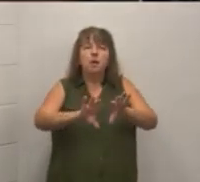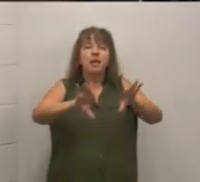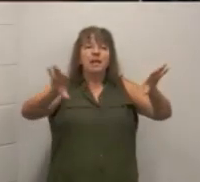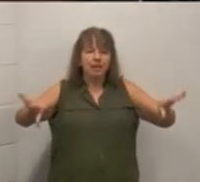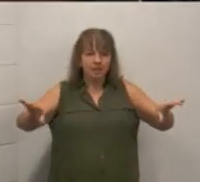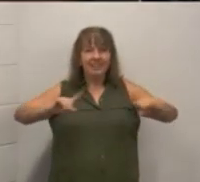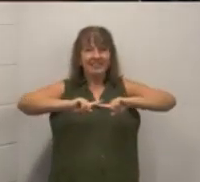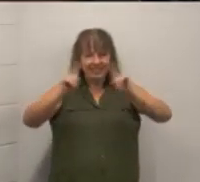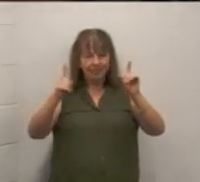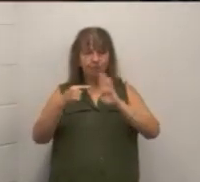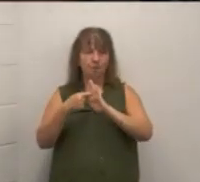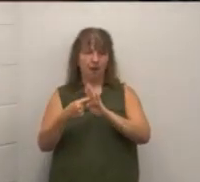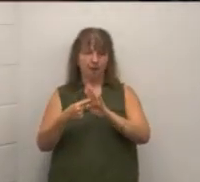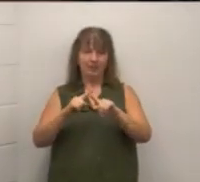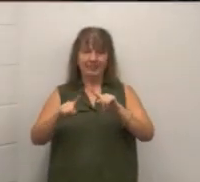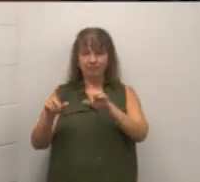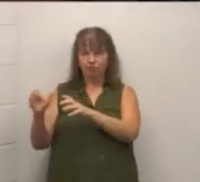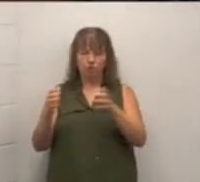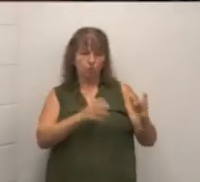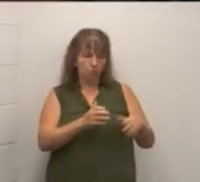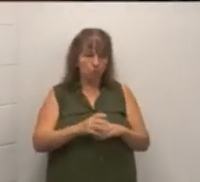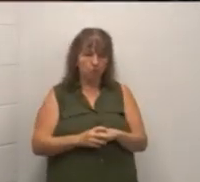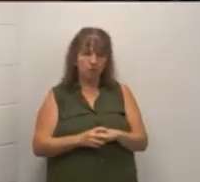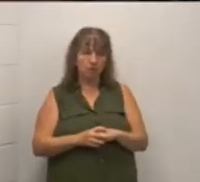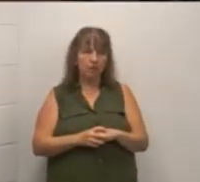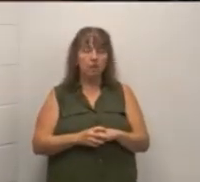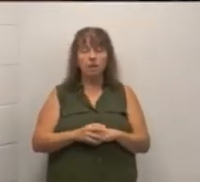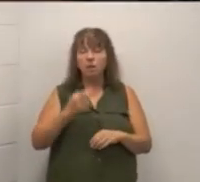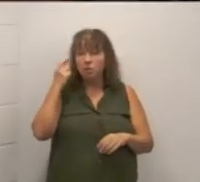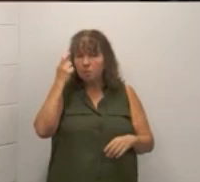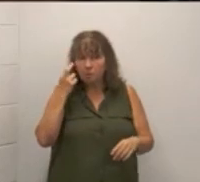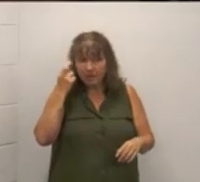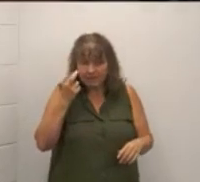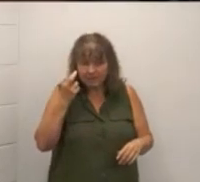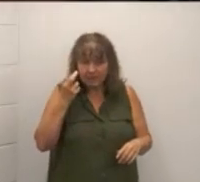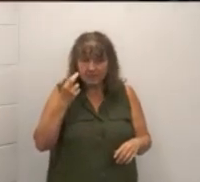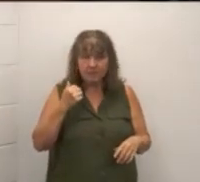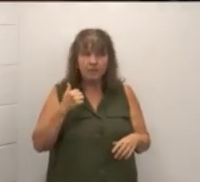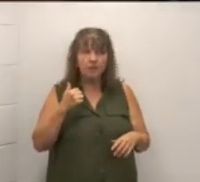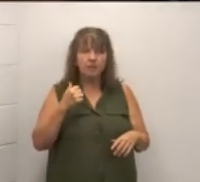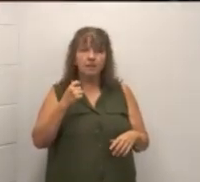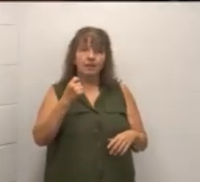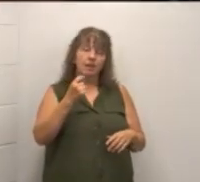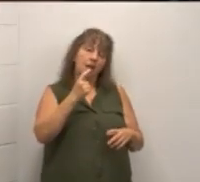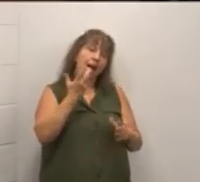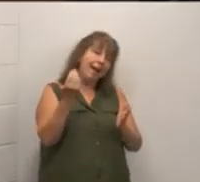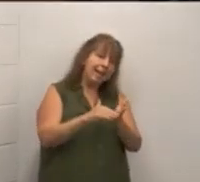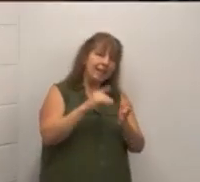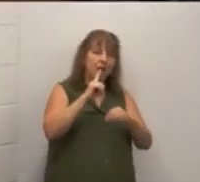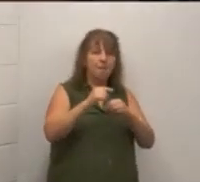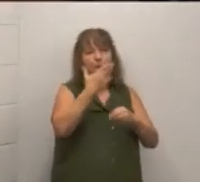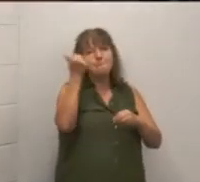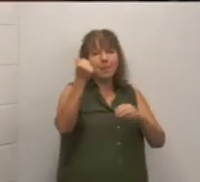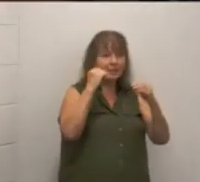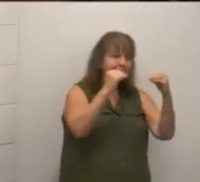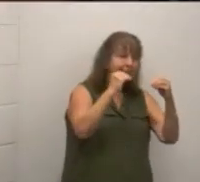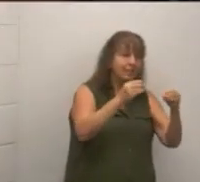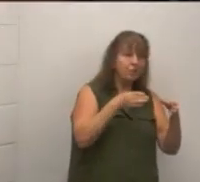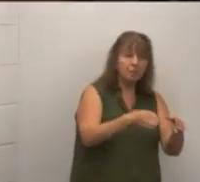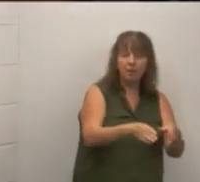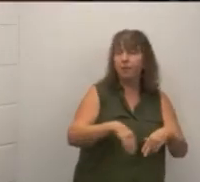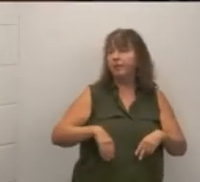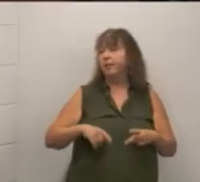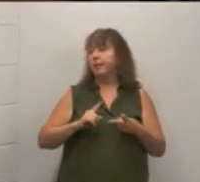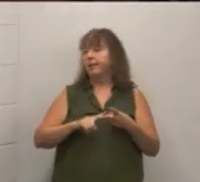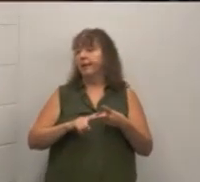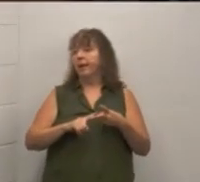because of the understanding relative to pedagogy and classroom environment and being responsible